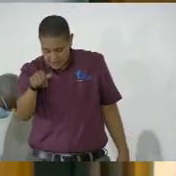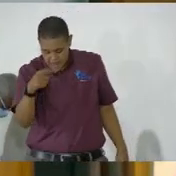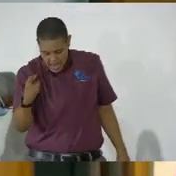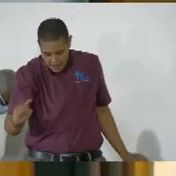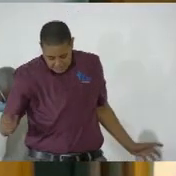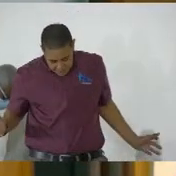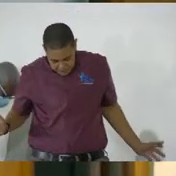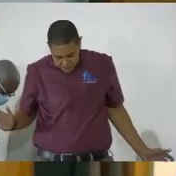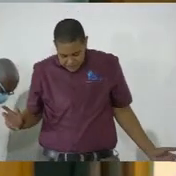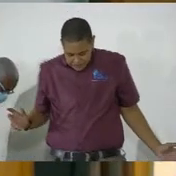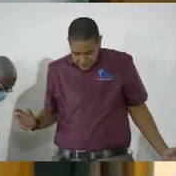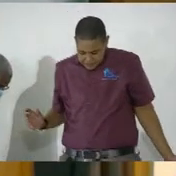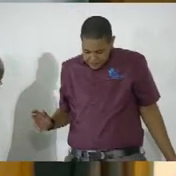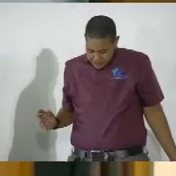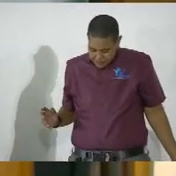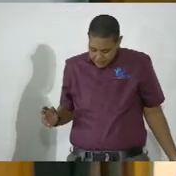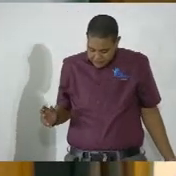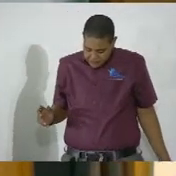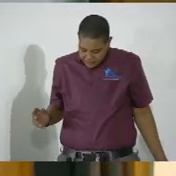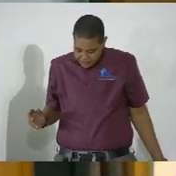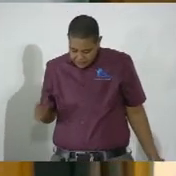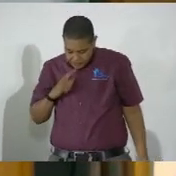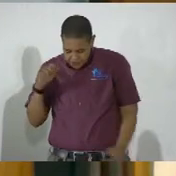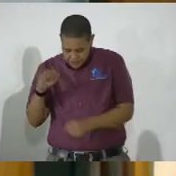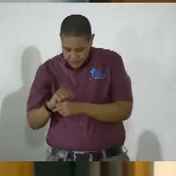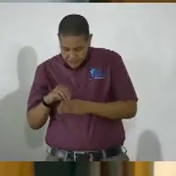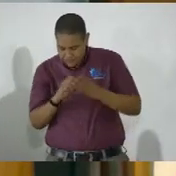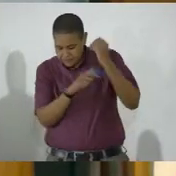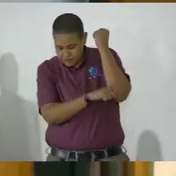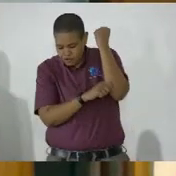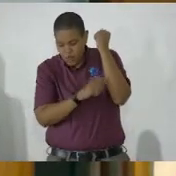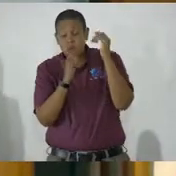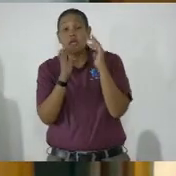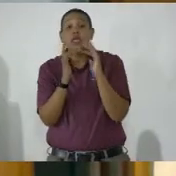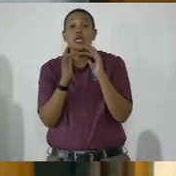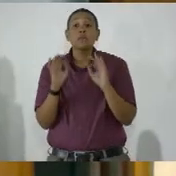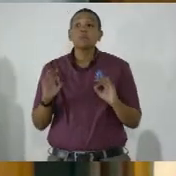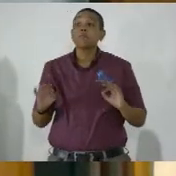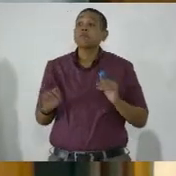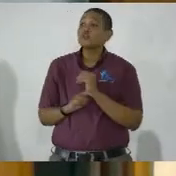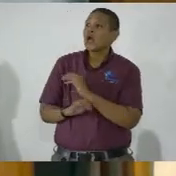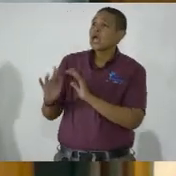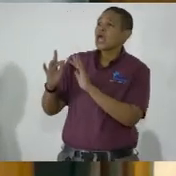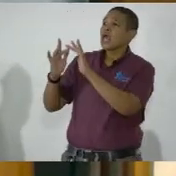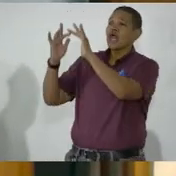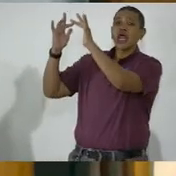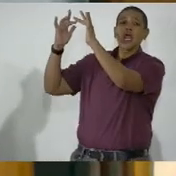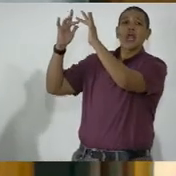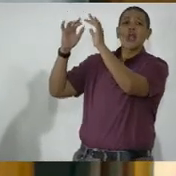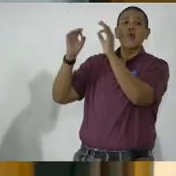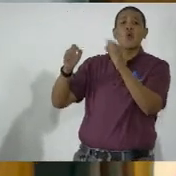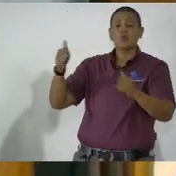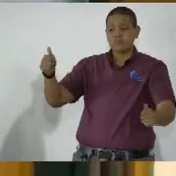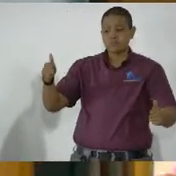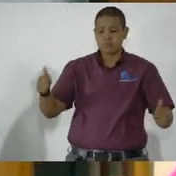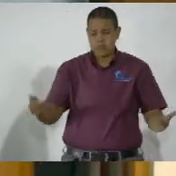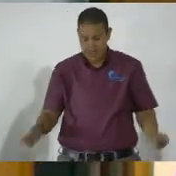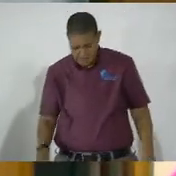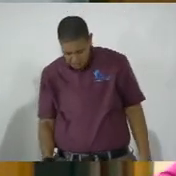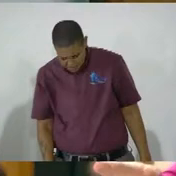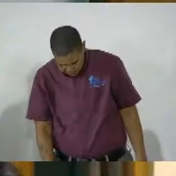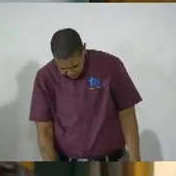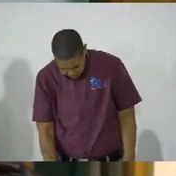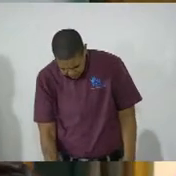I'm sure, Madam Speaker, in Trelawney, they will tell you the internet service is working well in the courts and across most of the